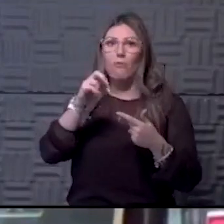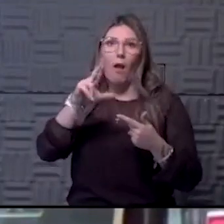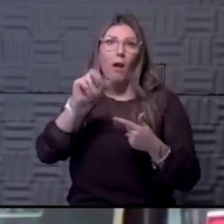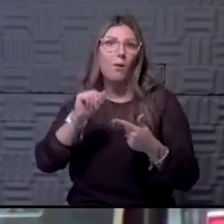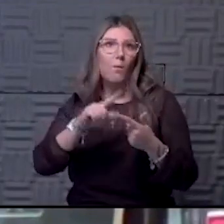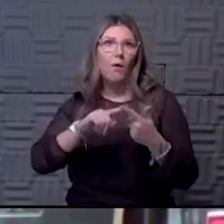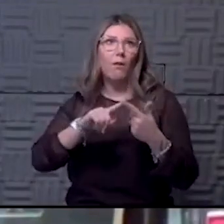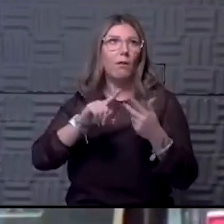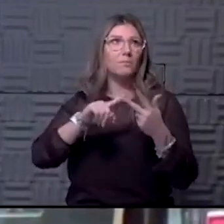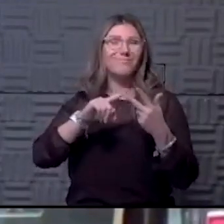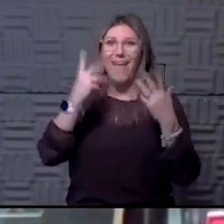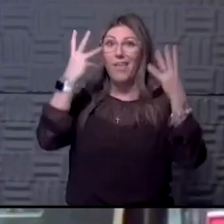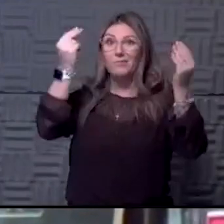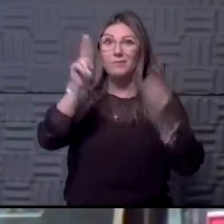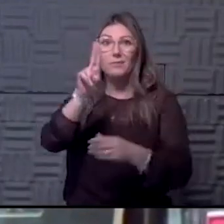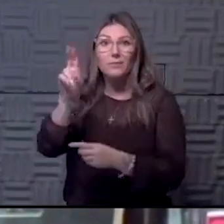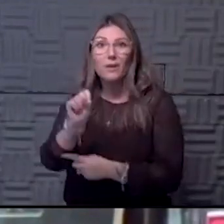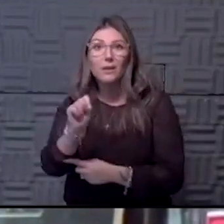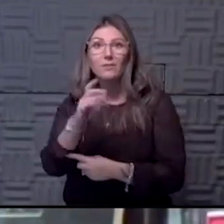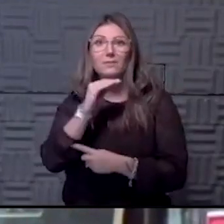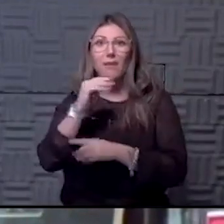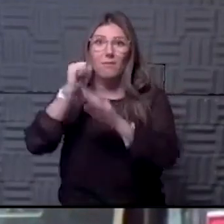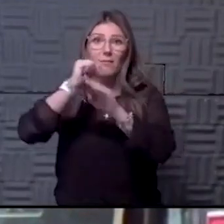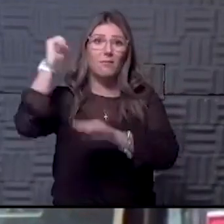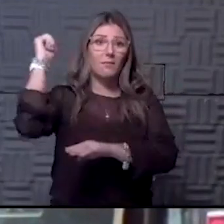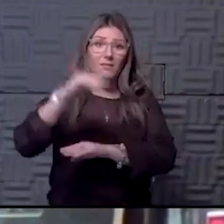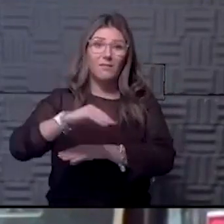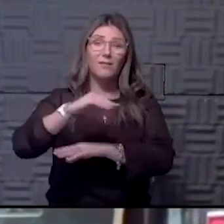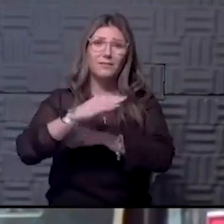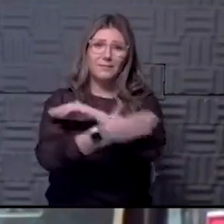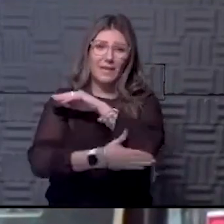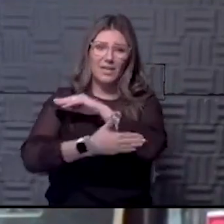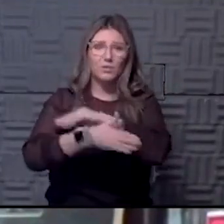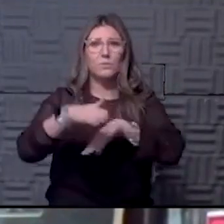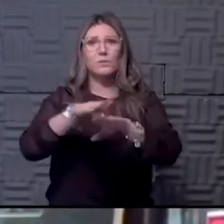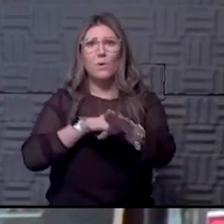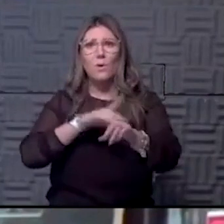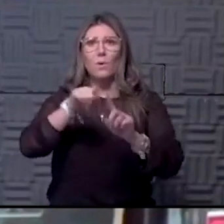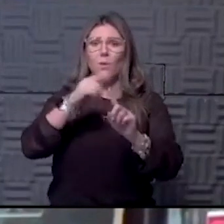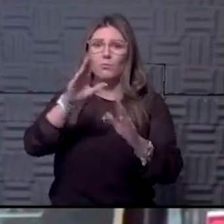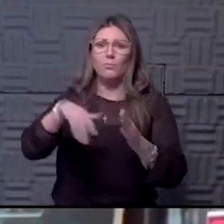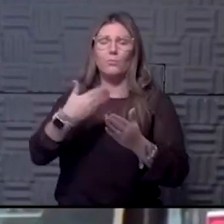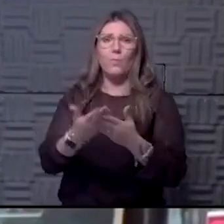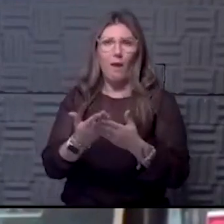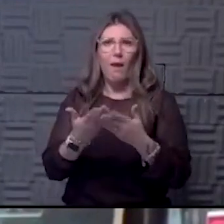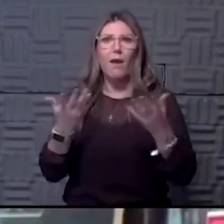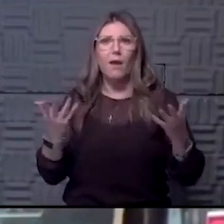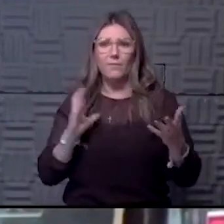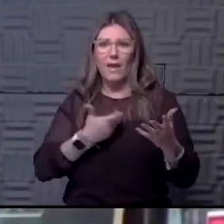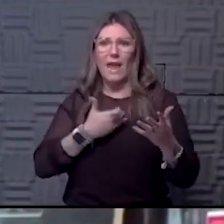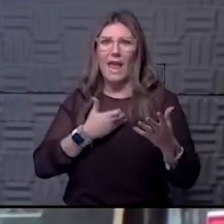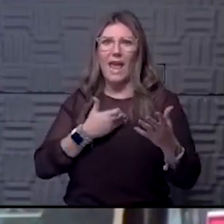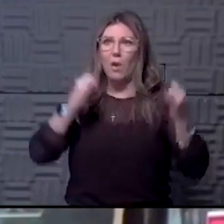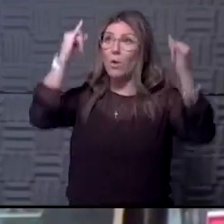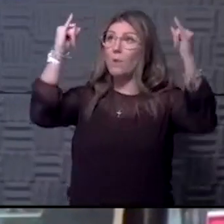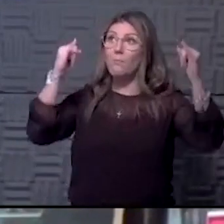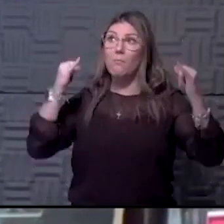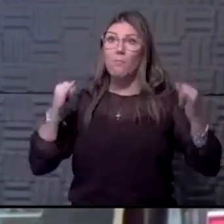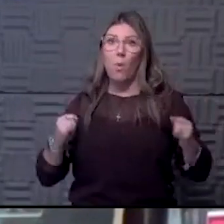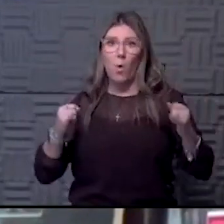United States, and getting them into the country was slow. And when they arrived at our borders and our